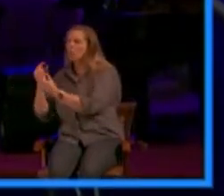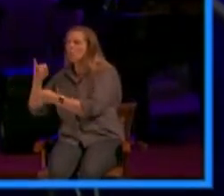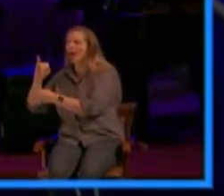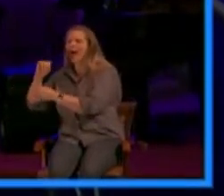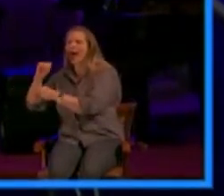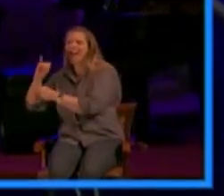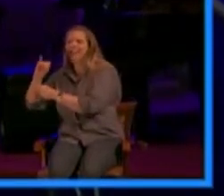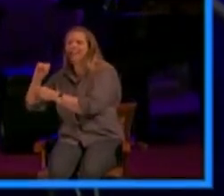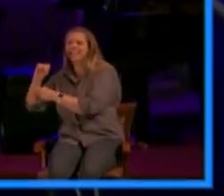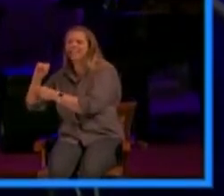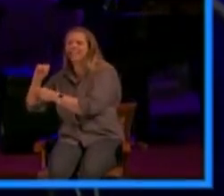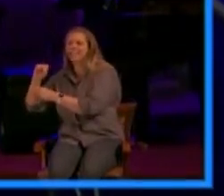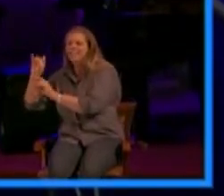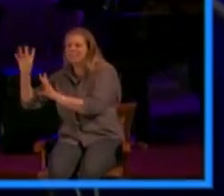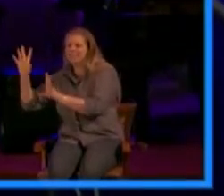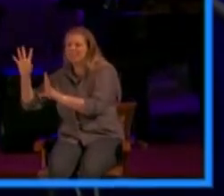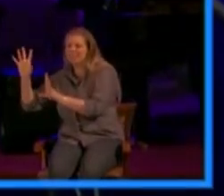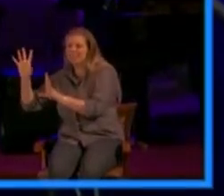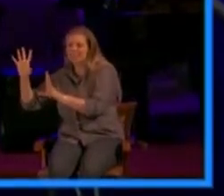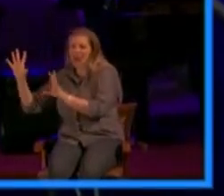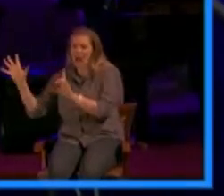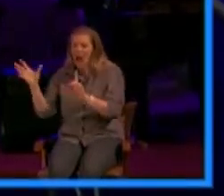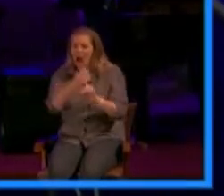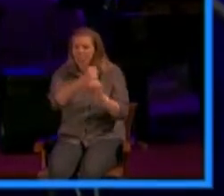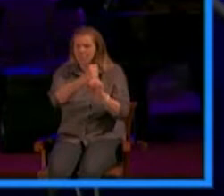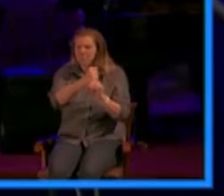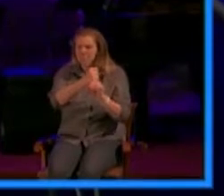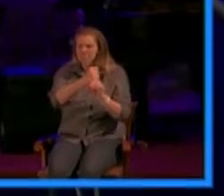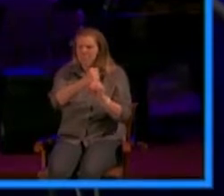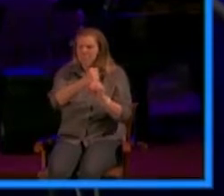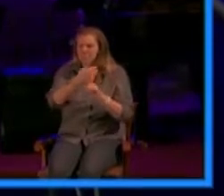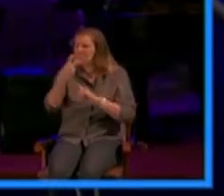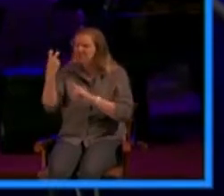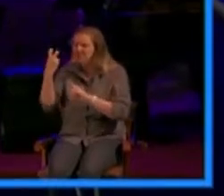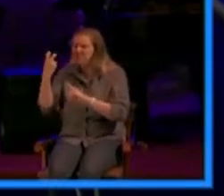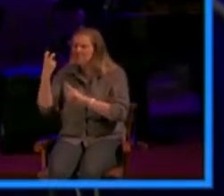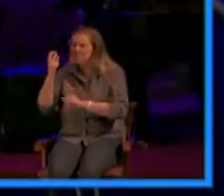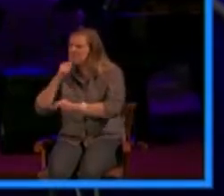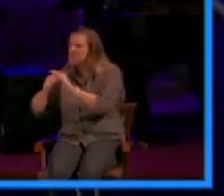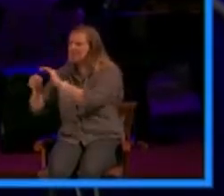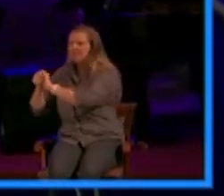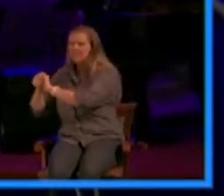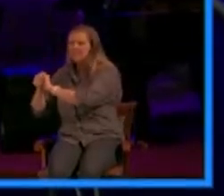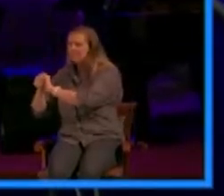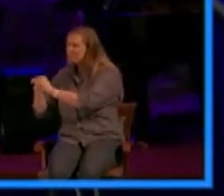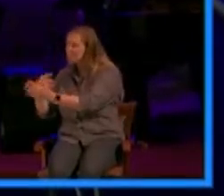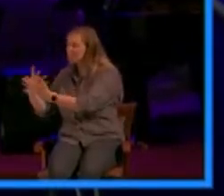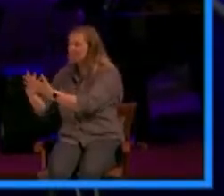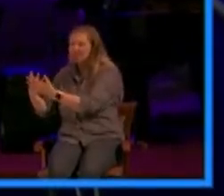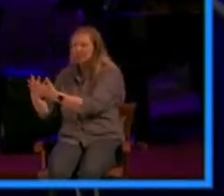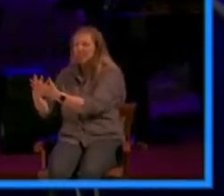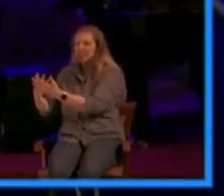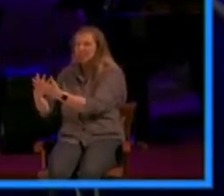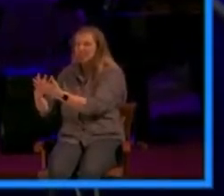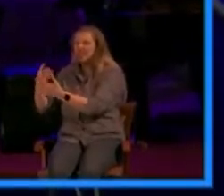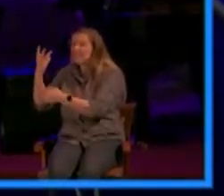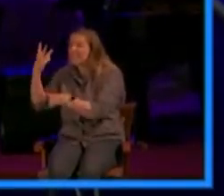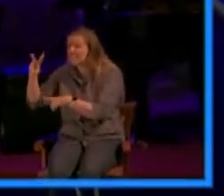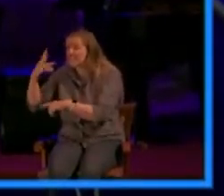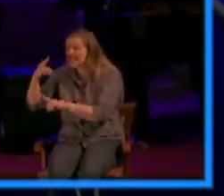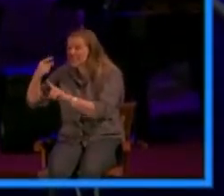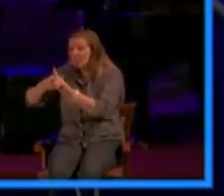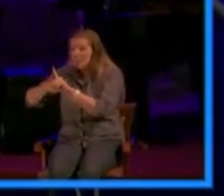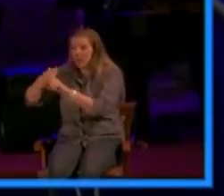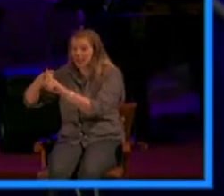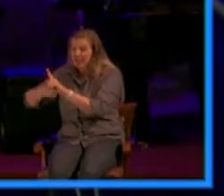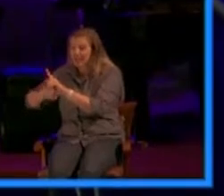after 16 long months of imprisonment and unimaginable torture and abuse, she was